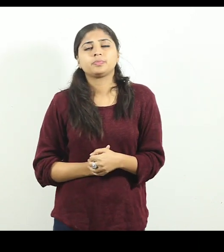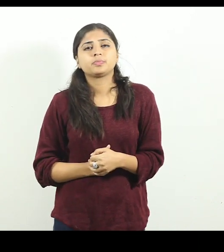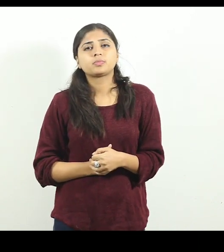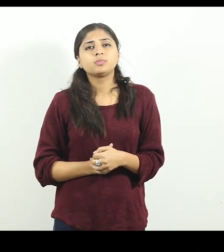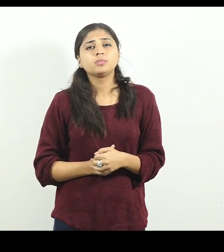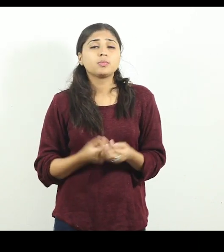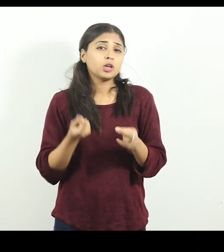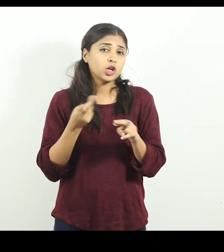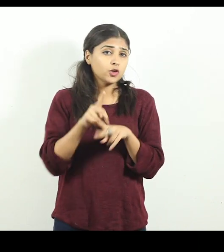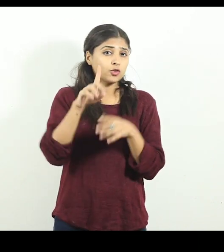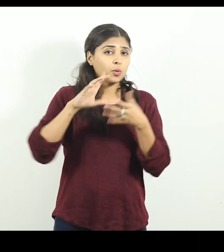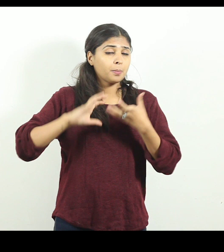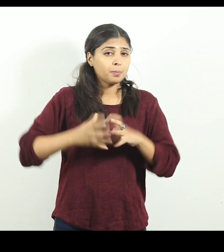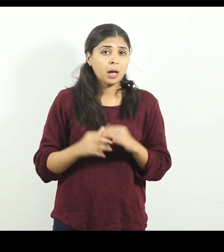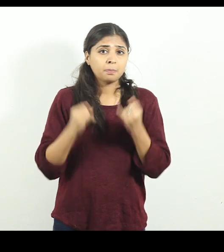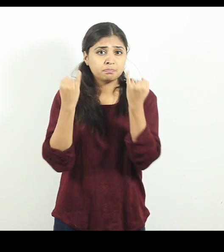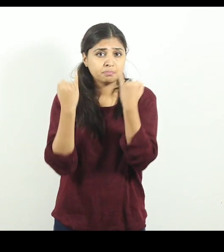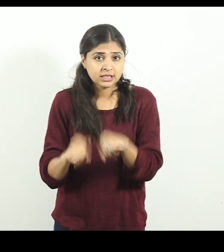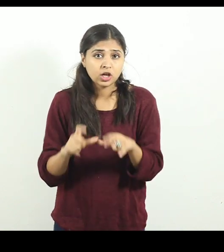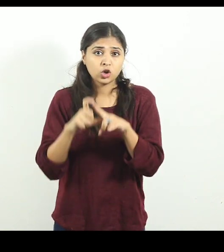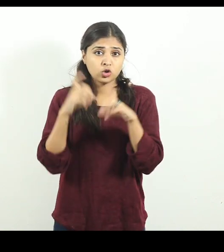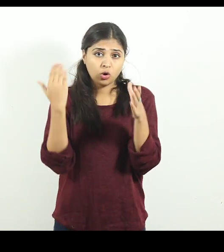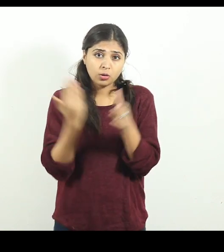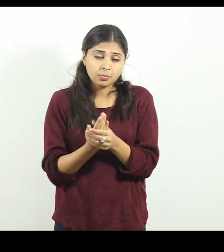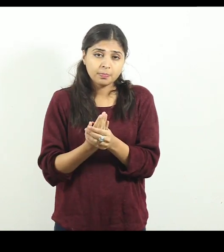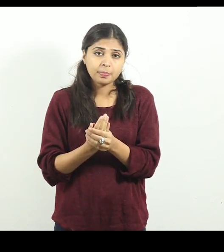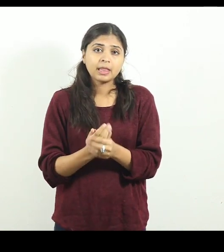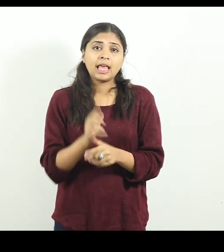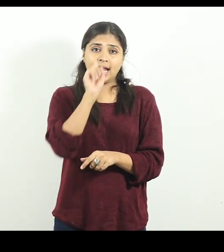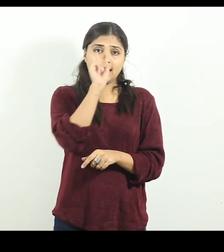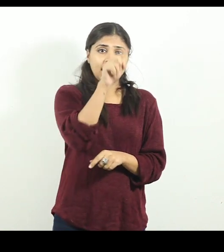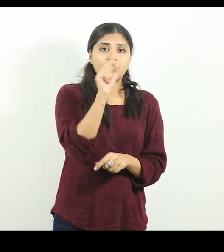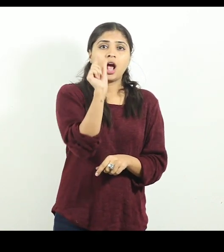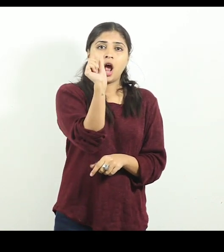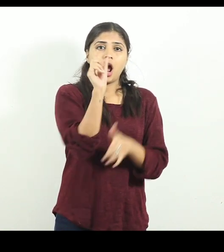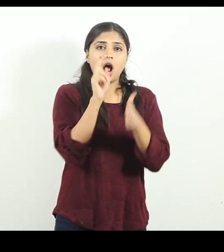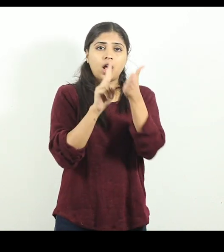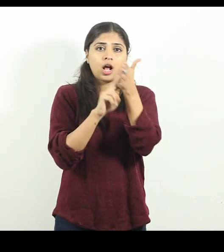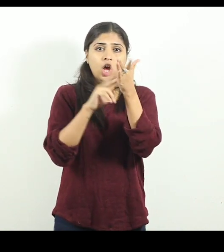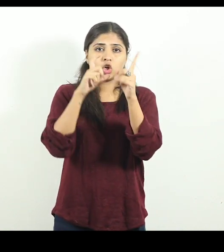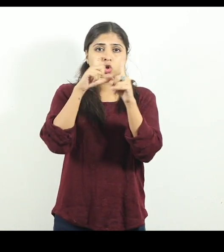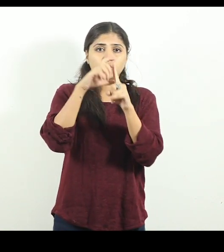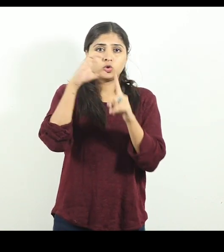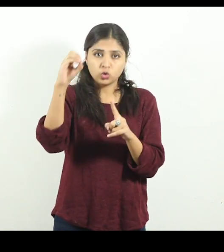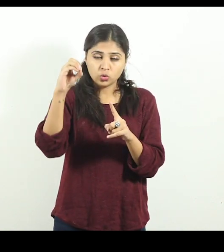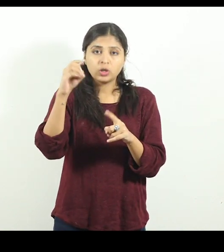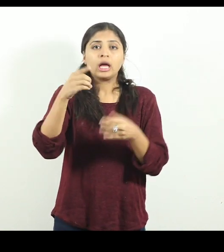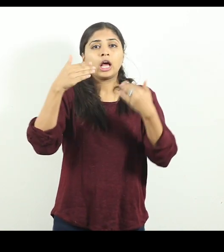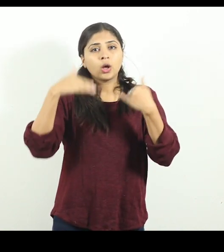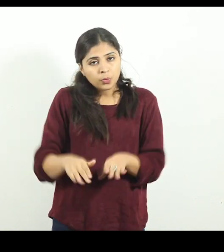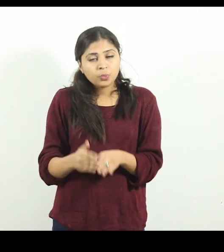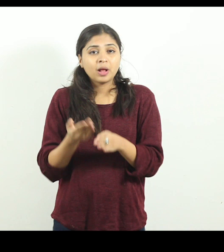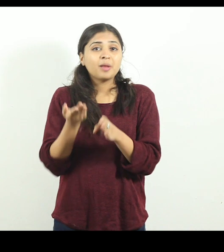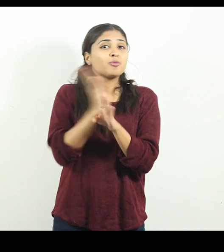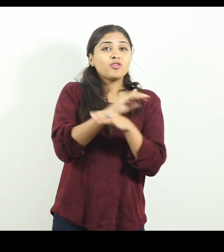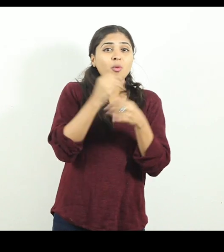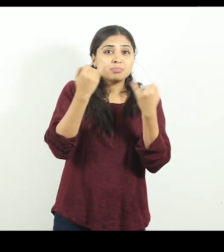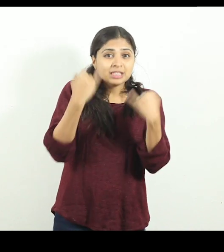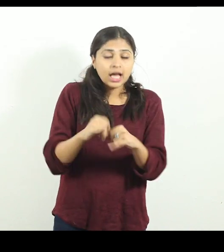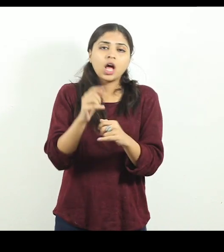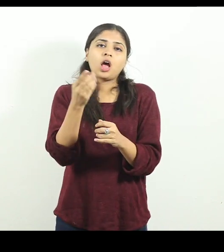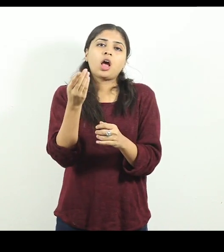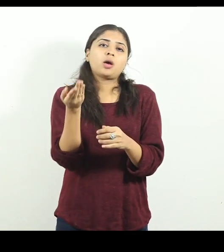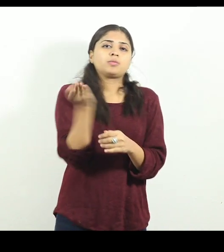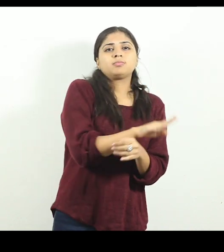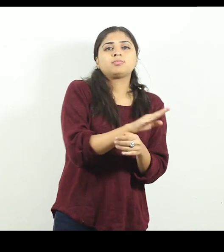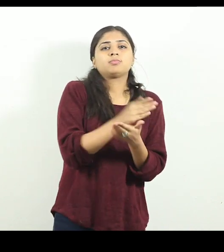If you make an error in the document, click on the Undo command and it will undo the last thing you did.